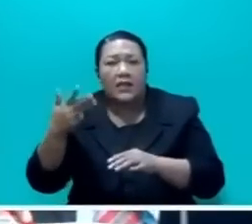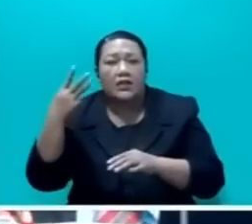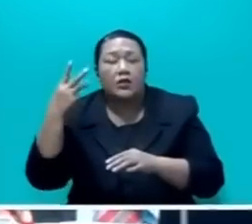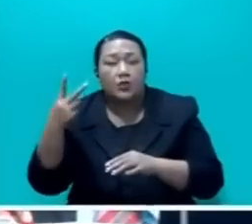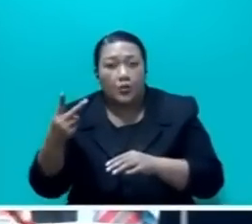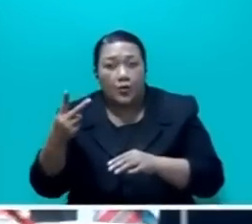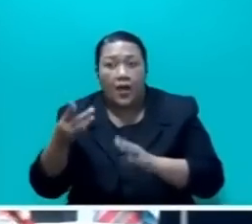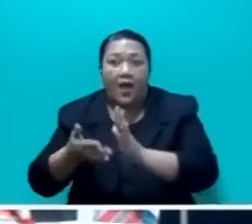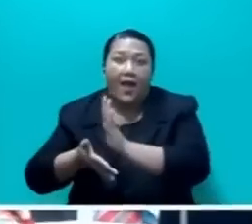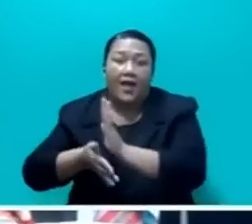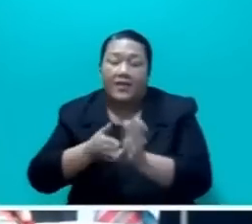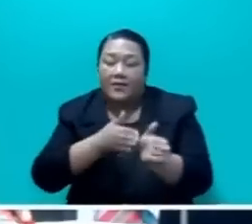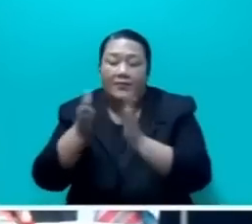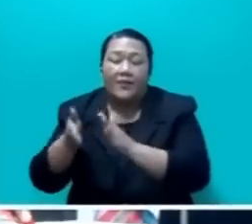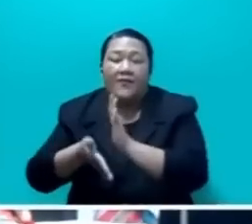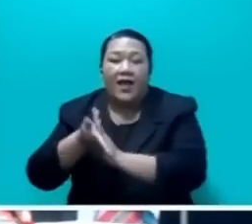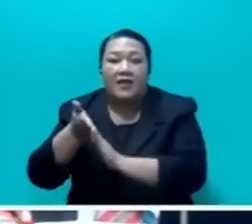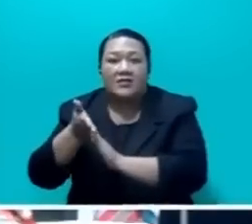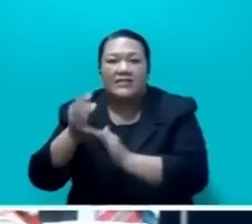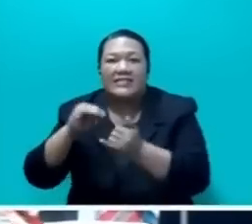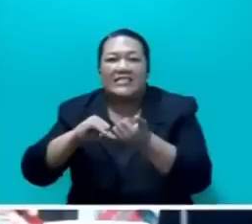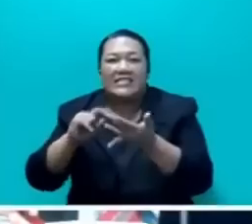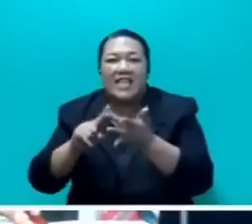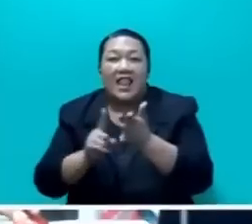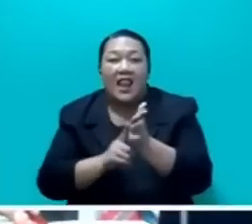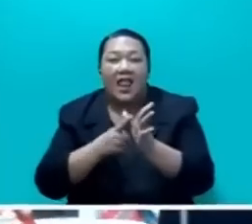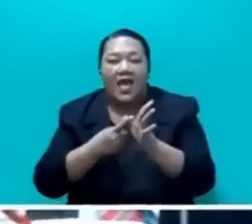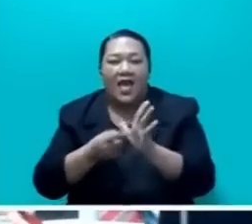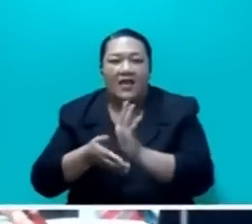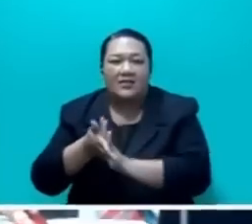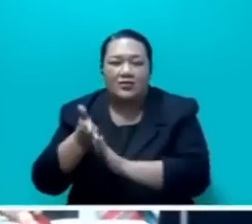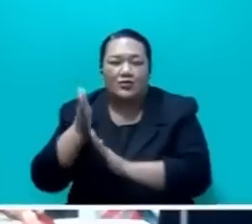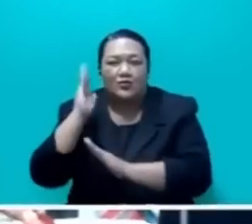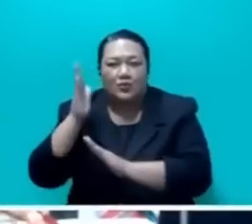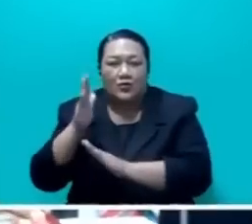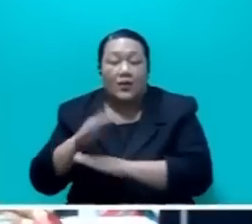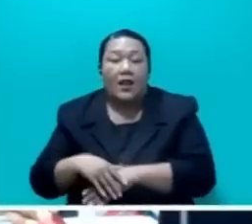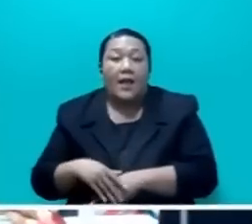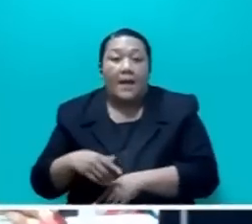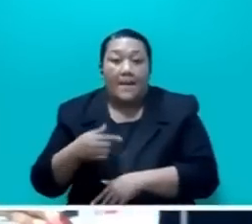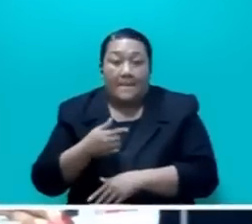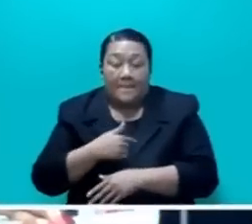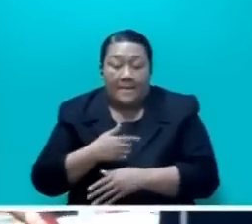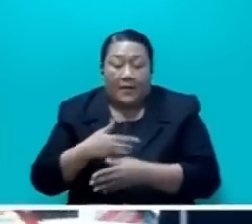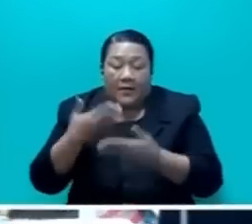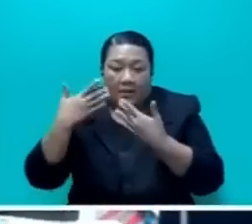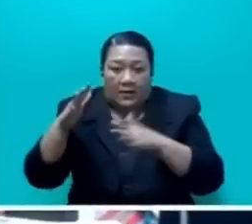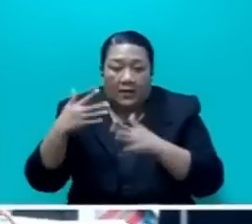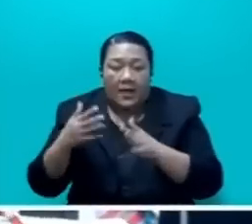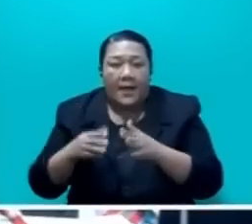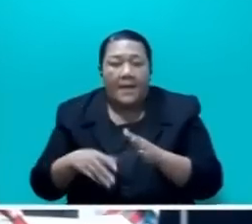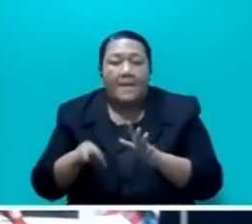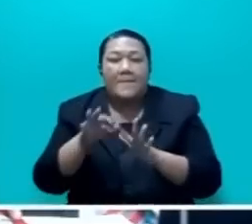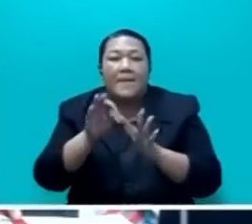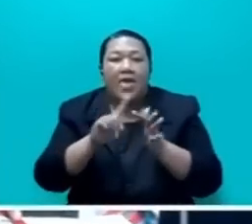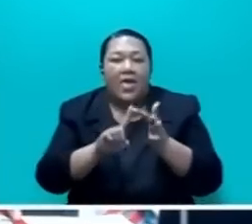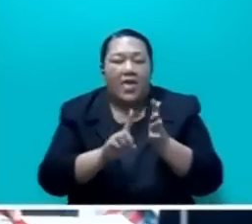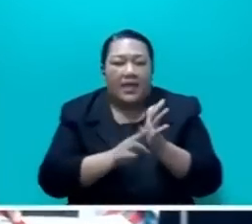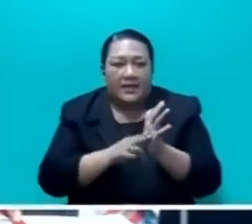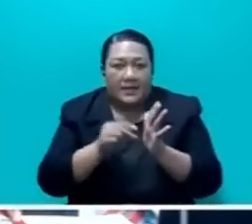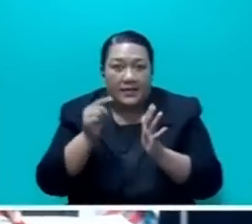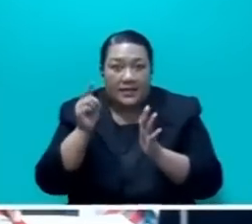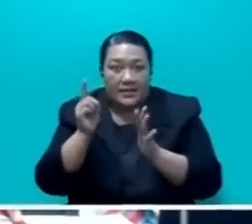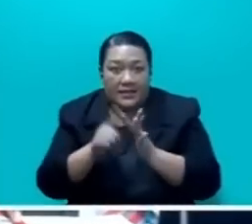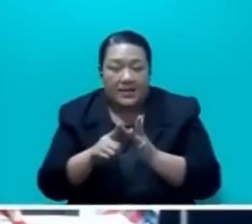School. Mr. Speaker, sir, I would like to acknowledge and pay tribute to Mr. Penny Wunisauhan Sila, also known